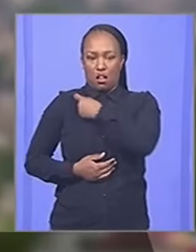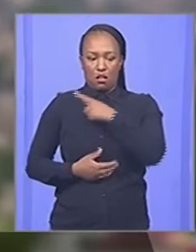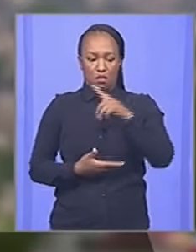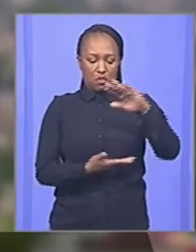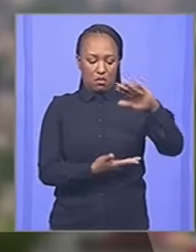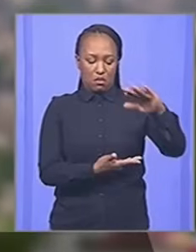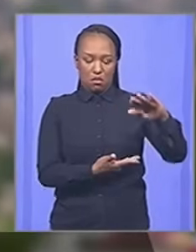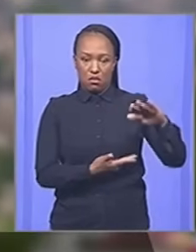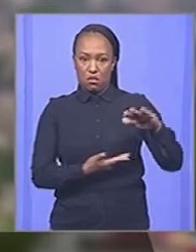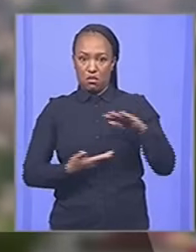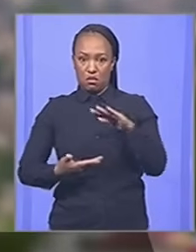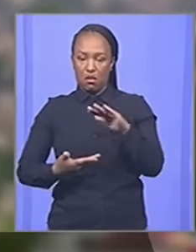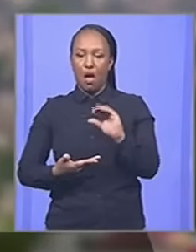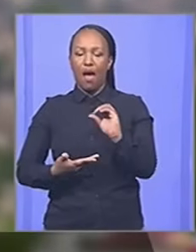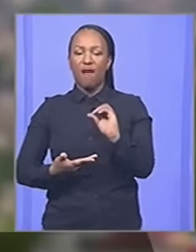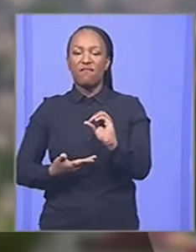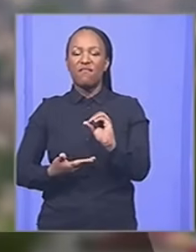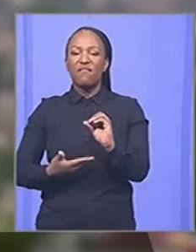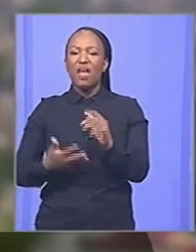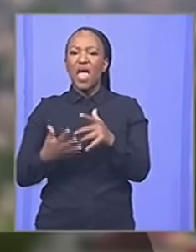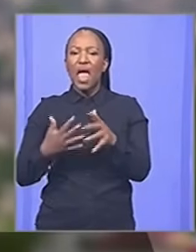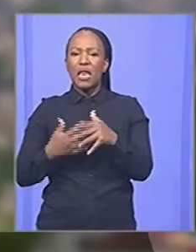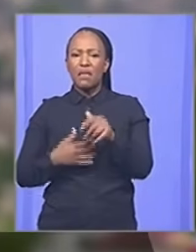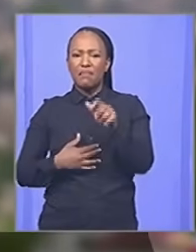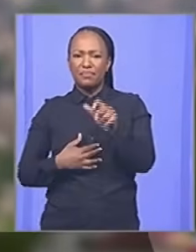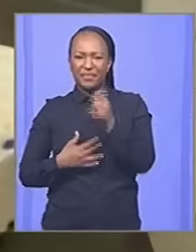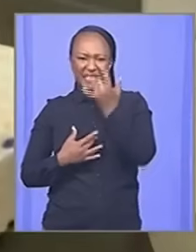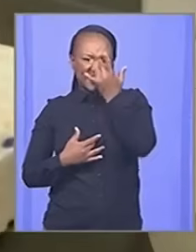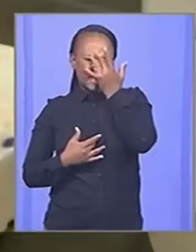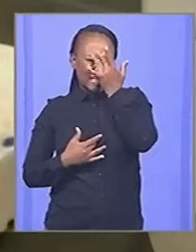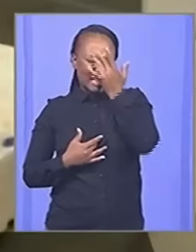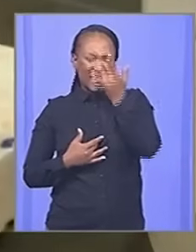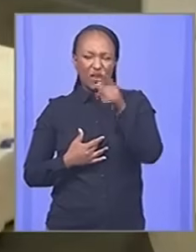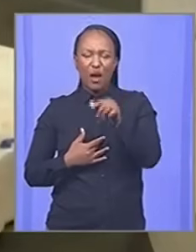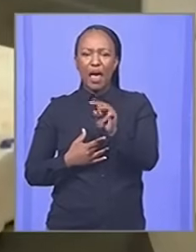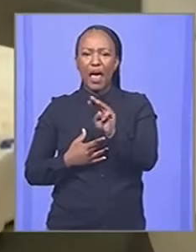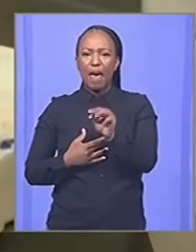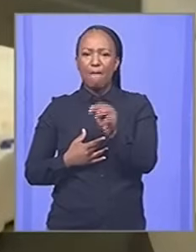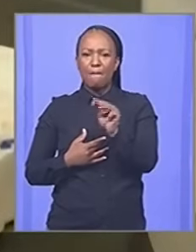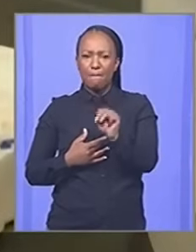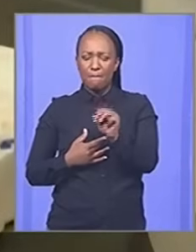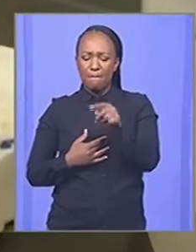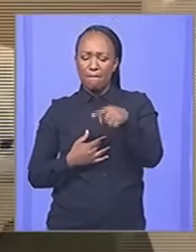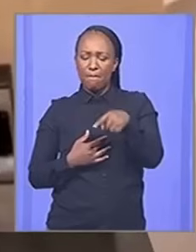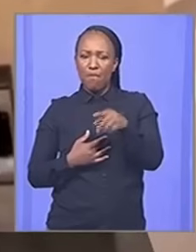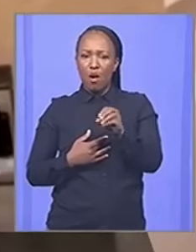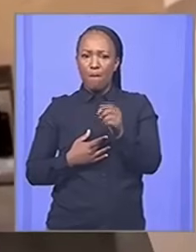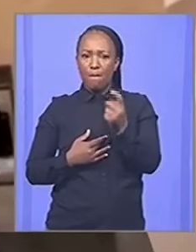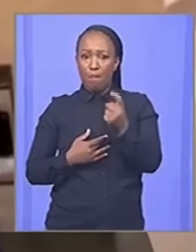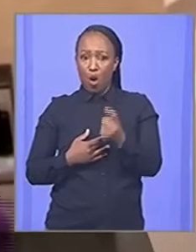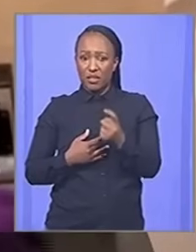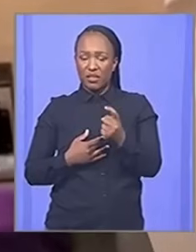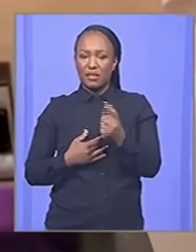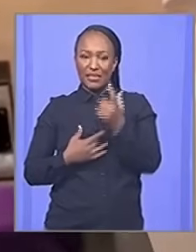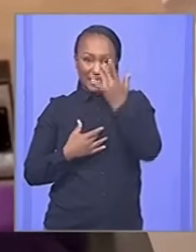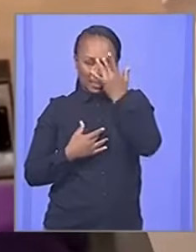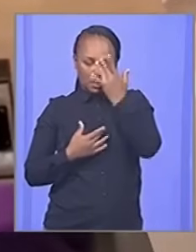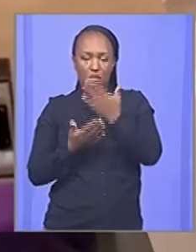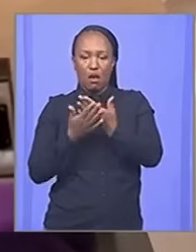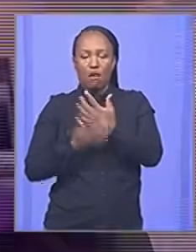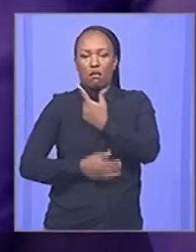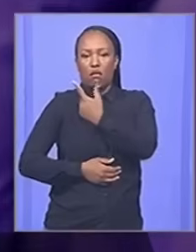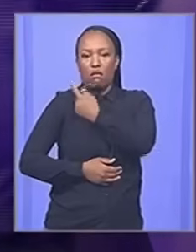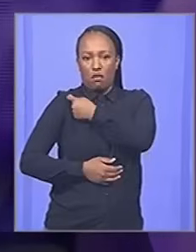health complications as a result of Mpox disease. The process to secure more treatment, including vaccine,